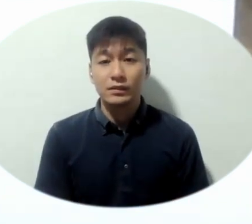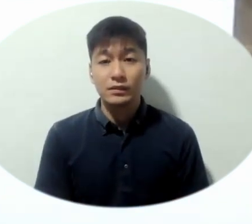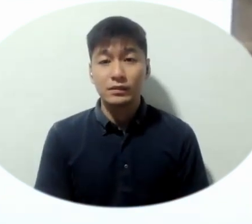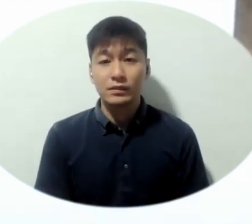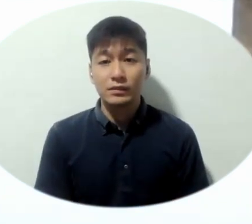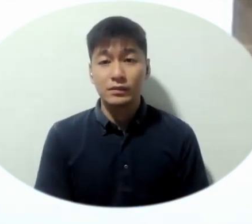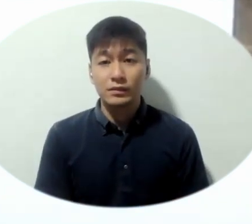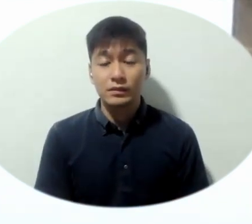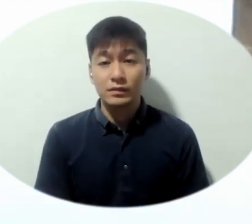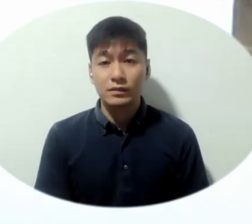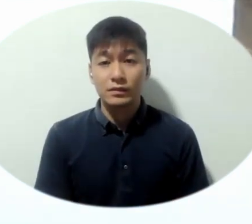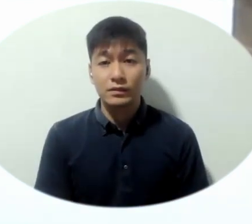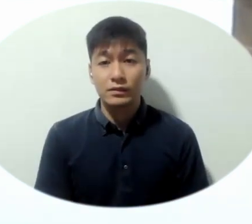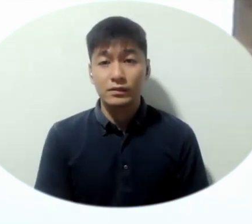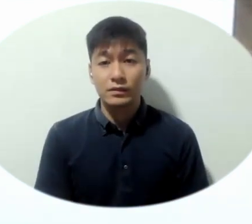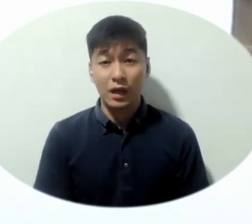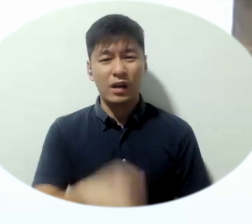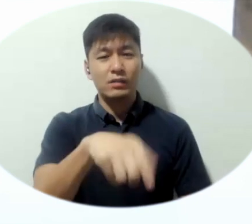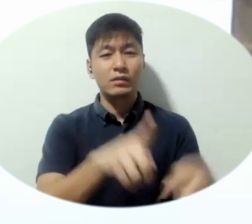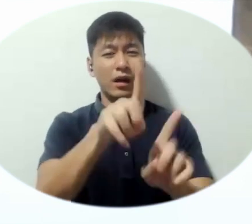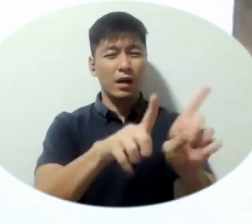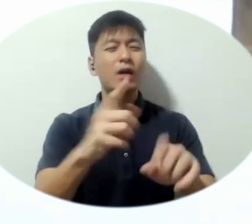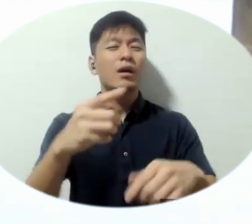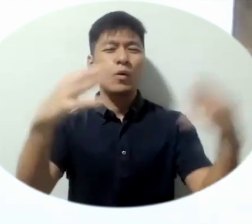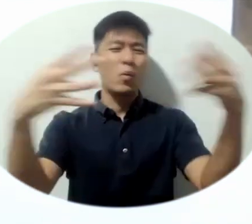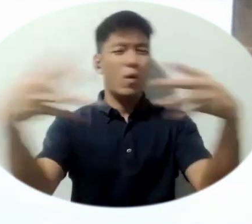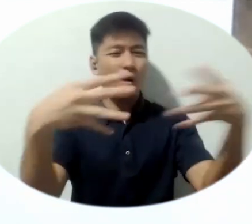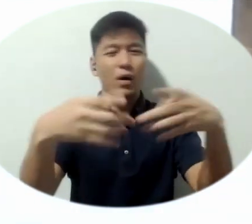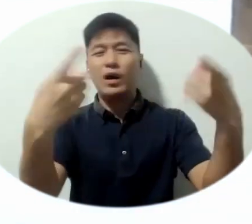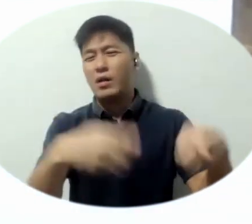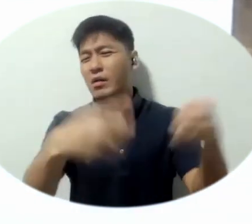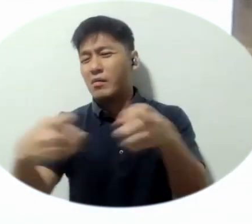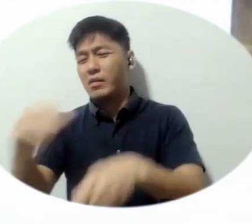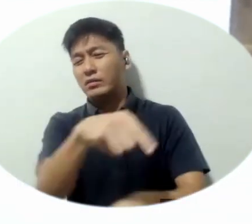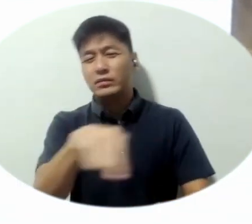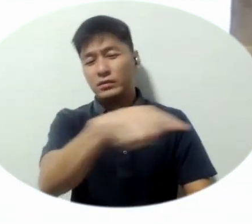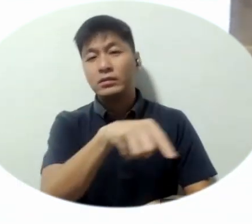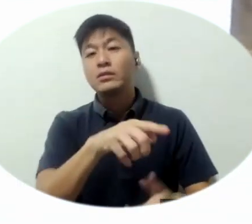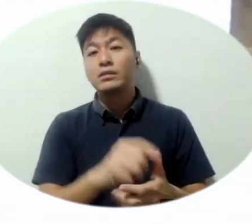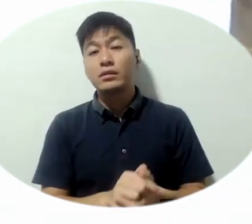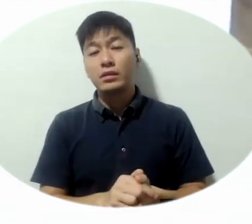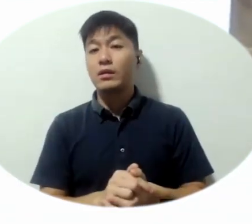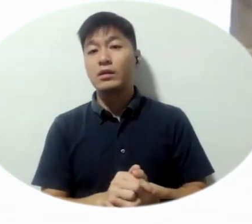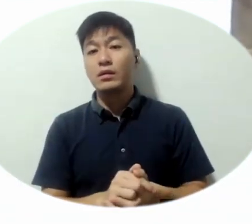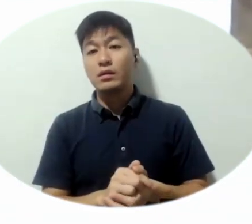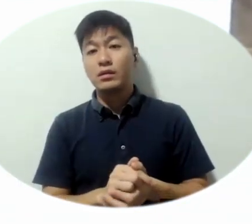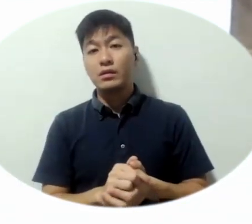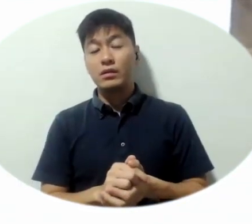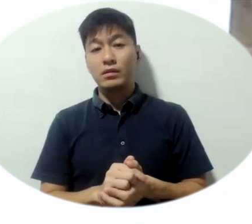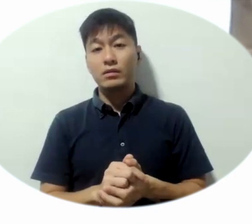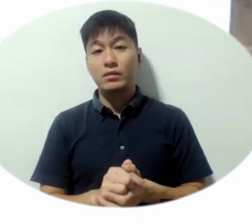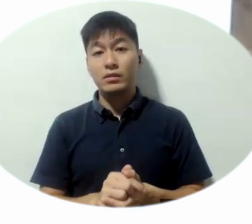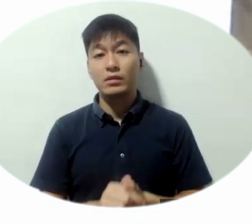city that was targeted, but in every house in Sana'a that had an elderly